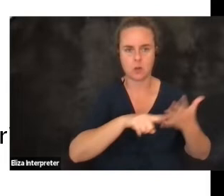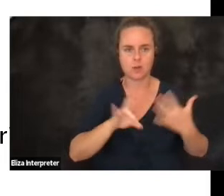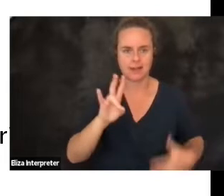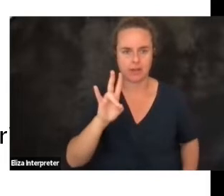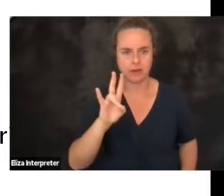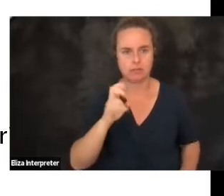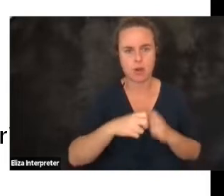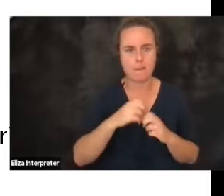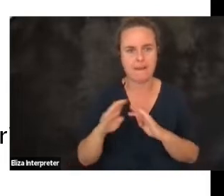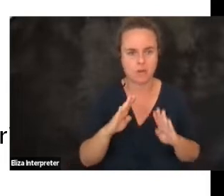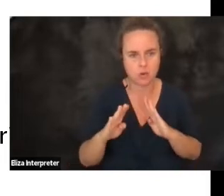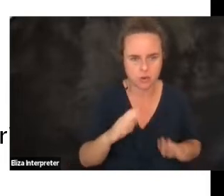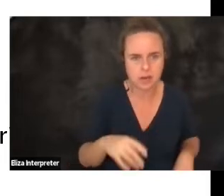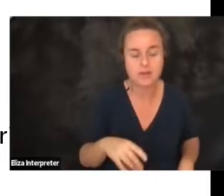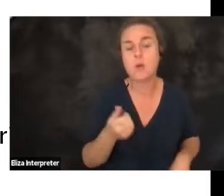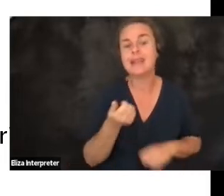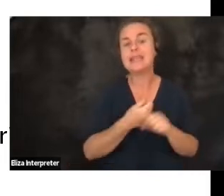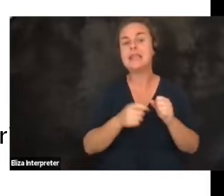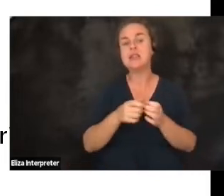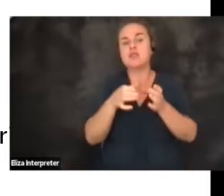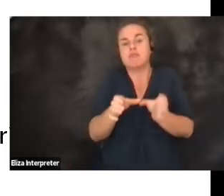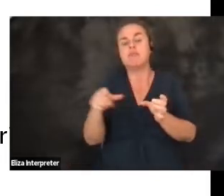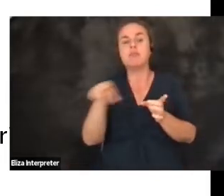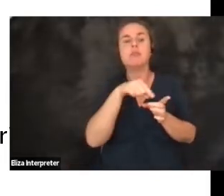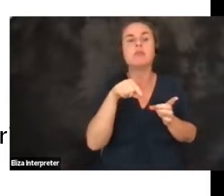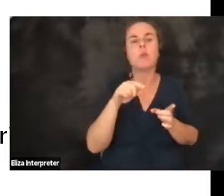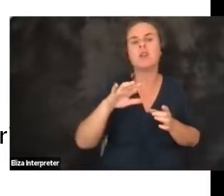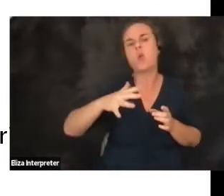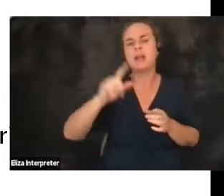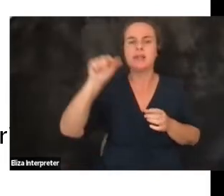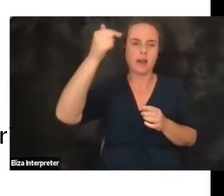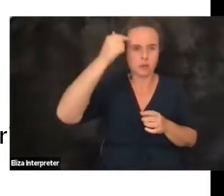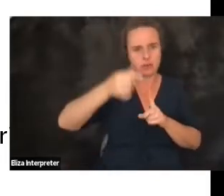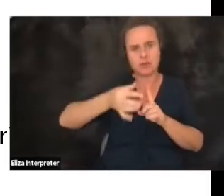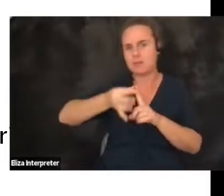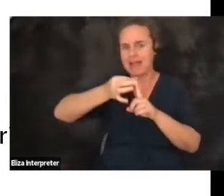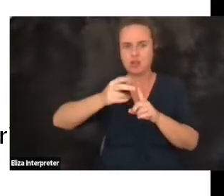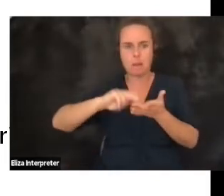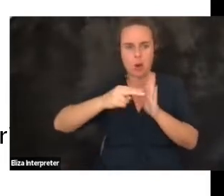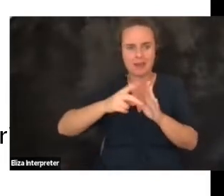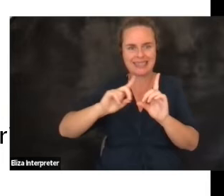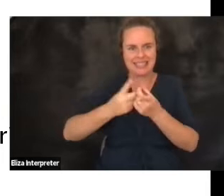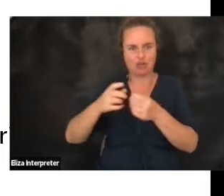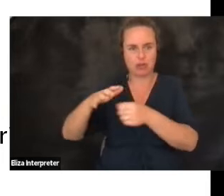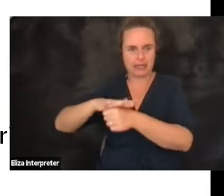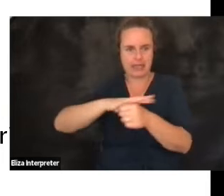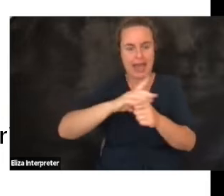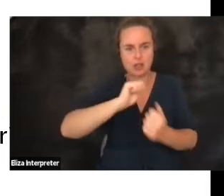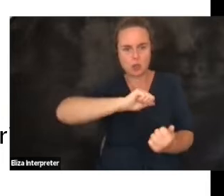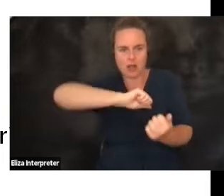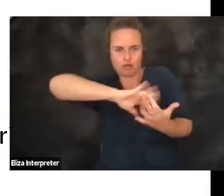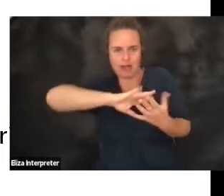as a quasi-governmental special purpose district had to address at least 2 of those 7